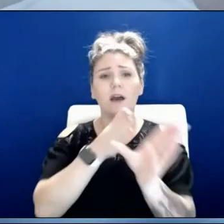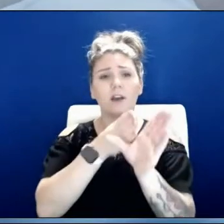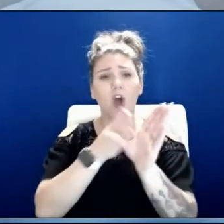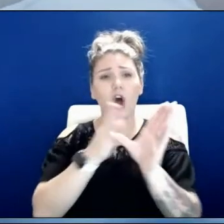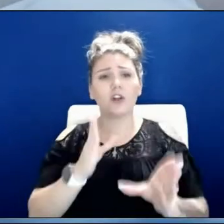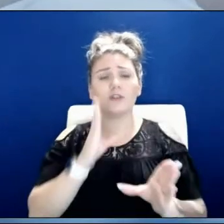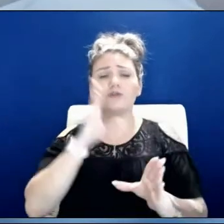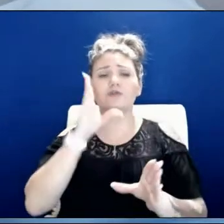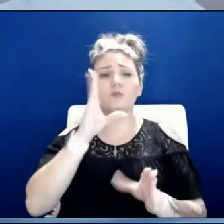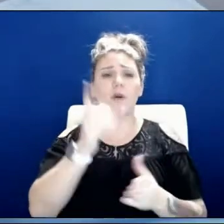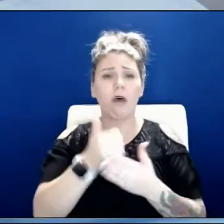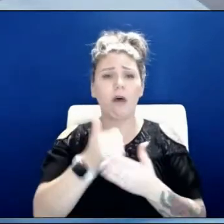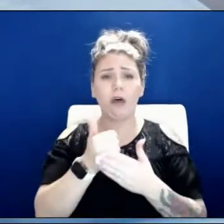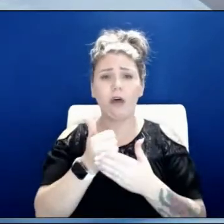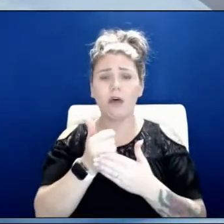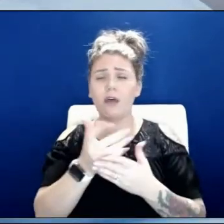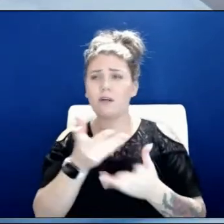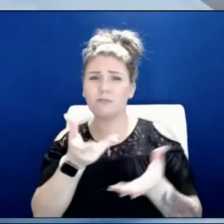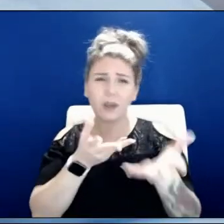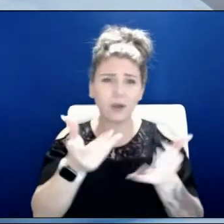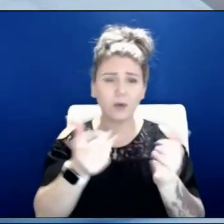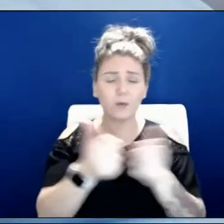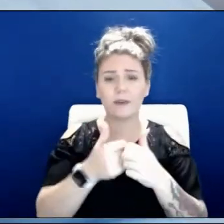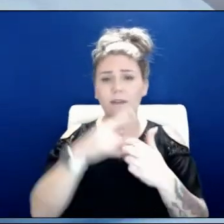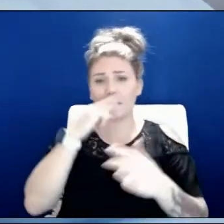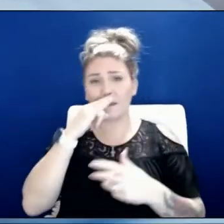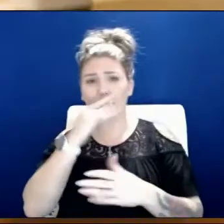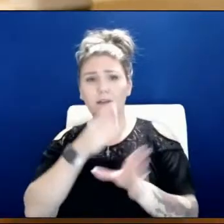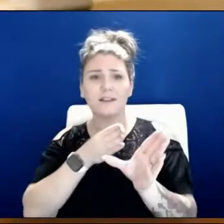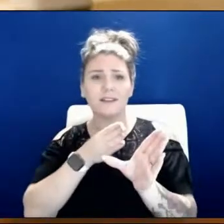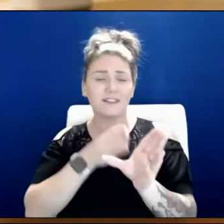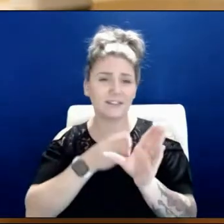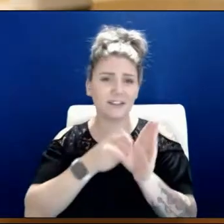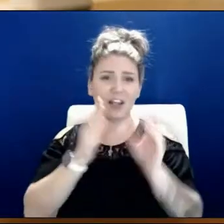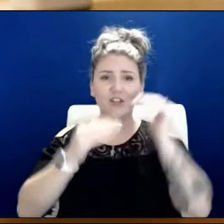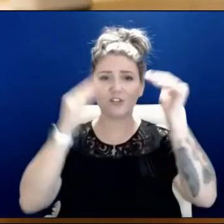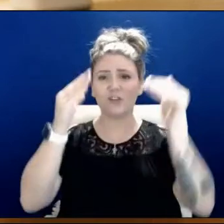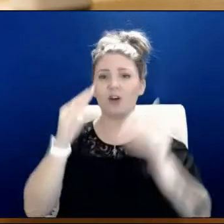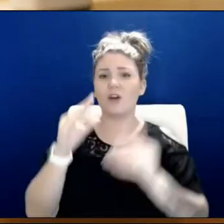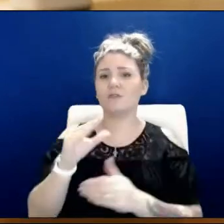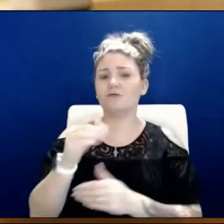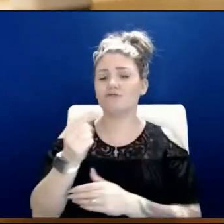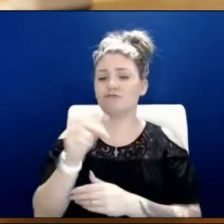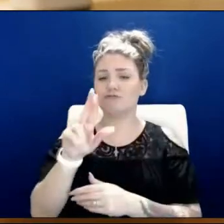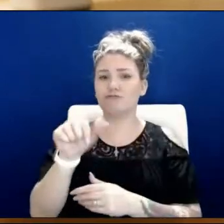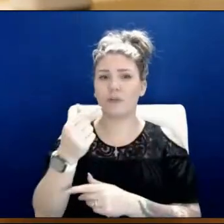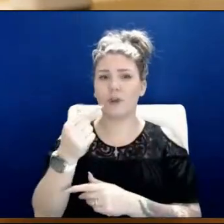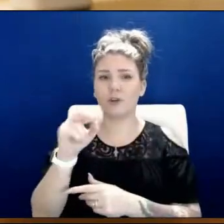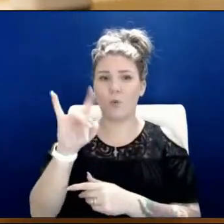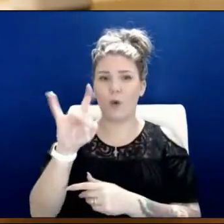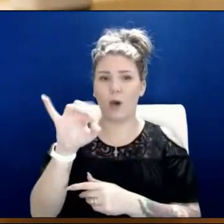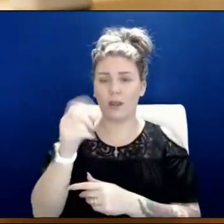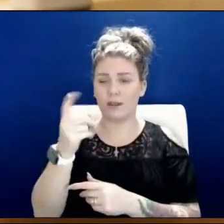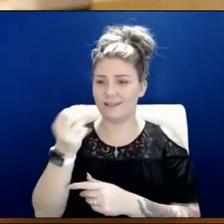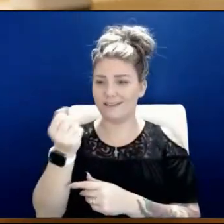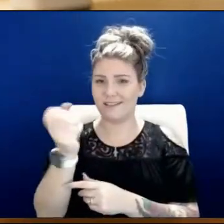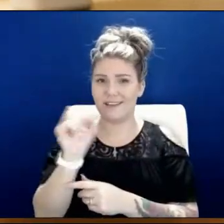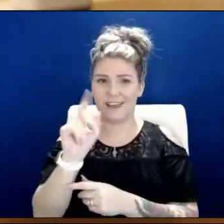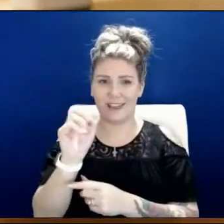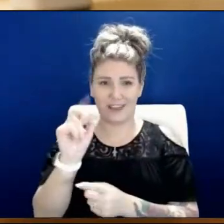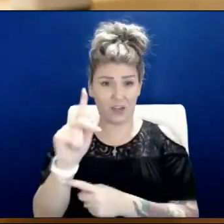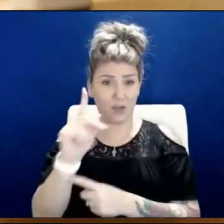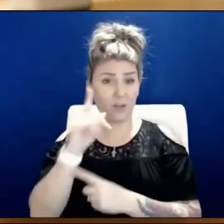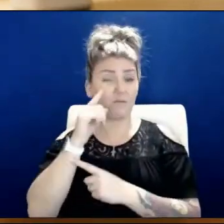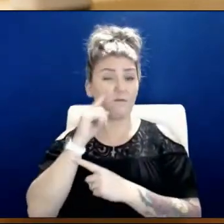while adult psychologist Dr. Greg Nawalnik will offer insightful tips for us grown-ups. Plus, we'll look at how one